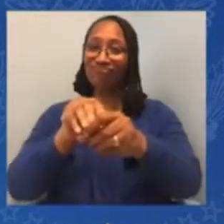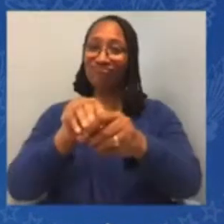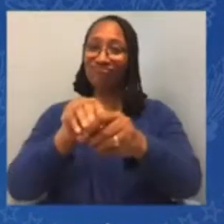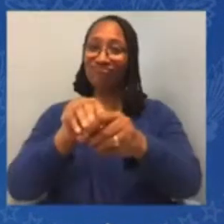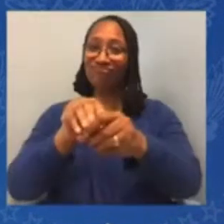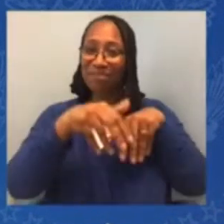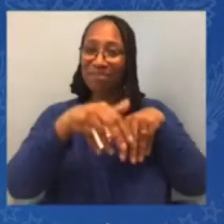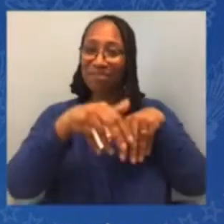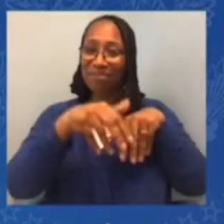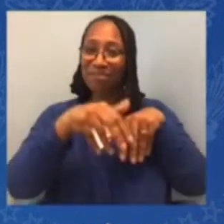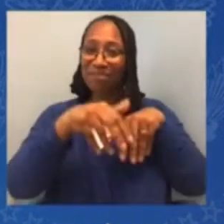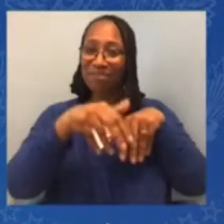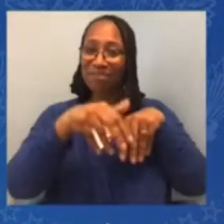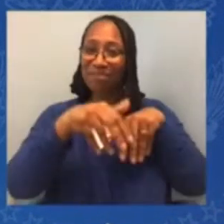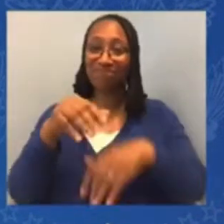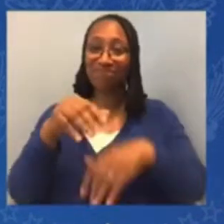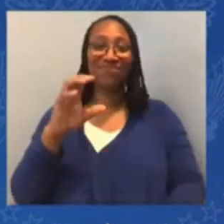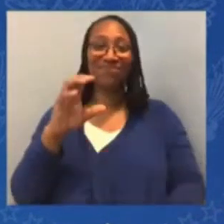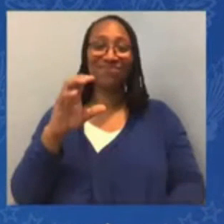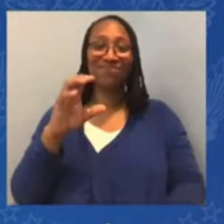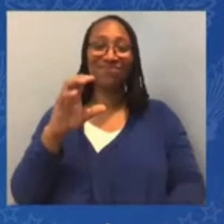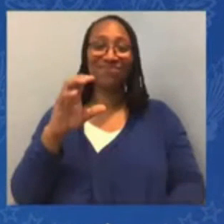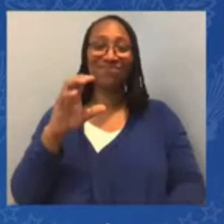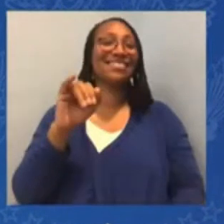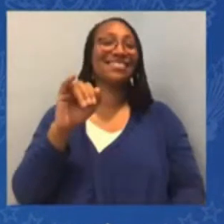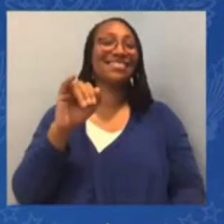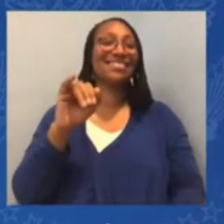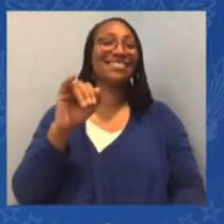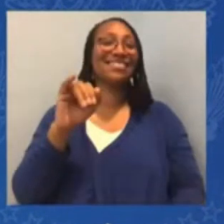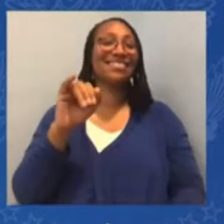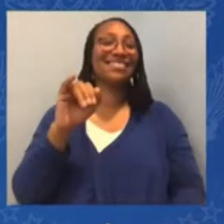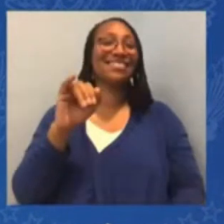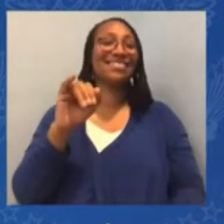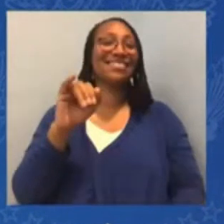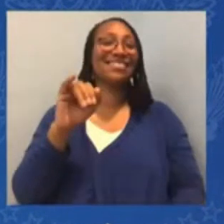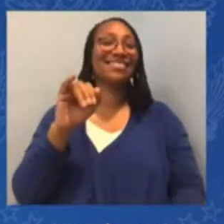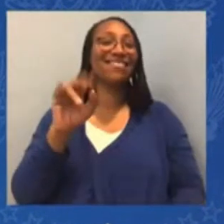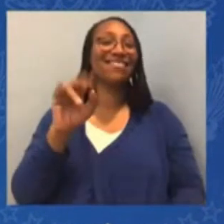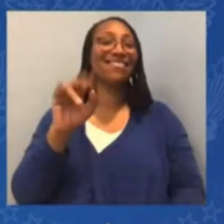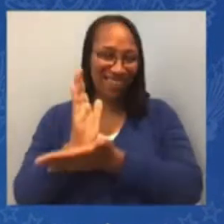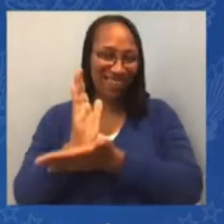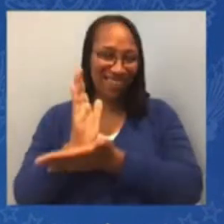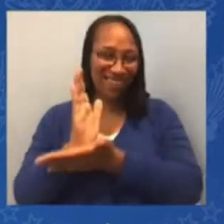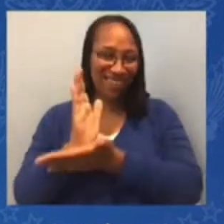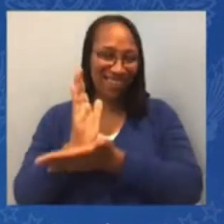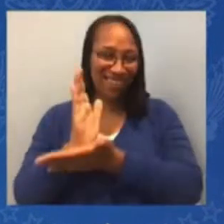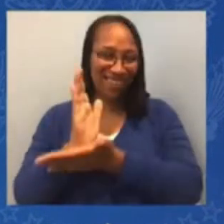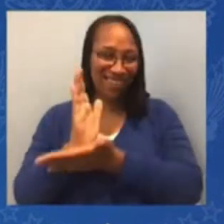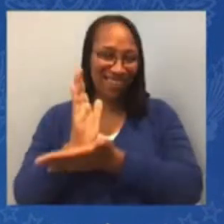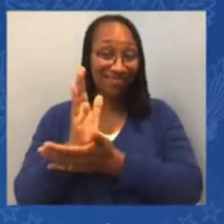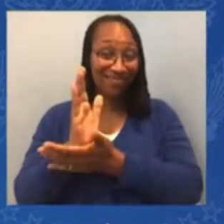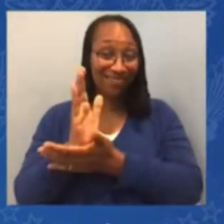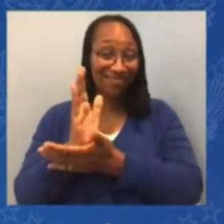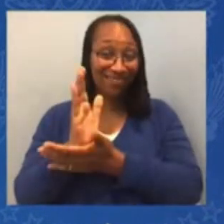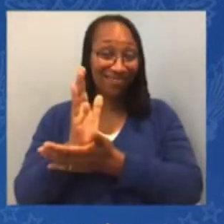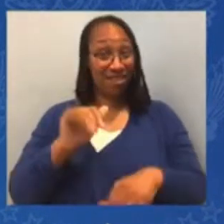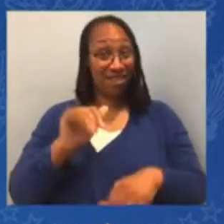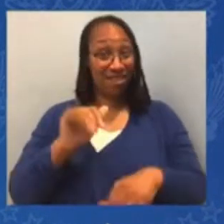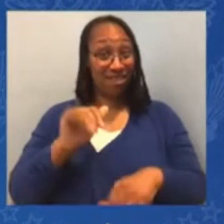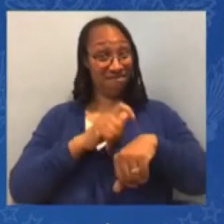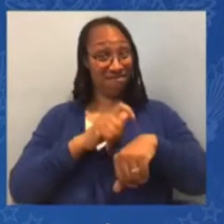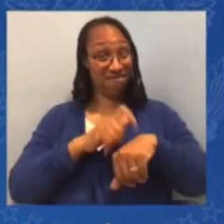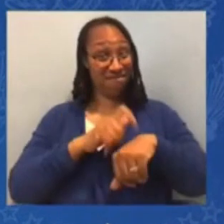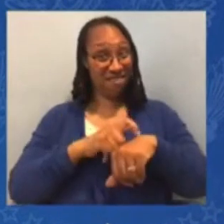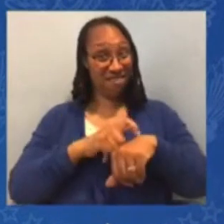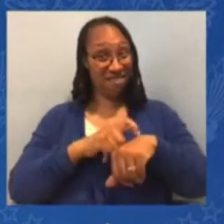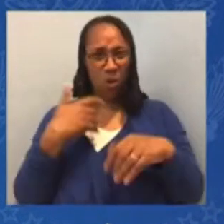the largest black population in the country and was segregated when I was a kid. That's what